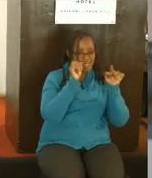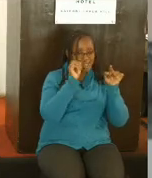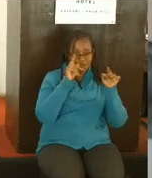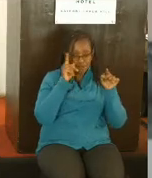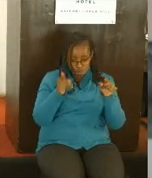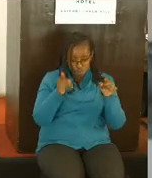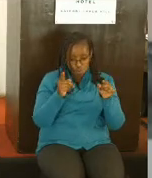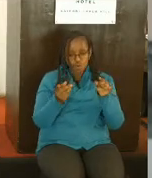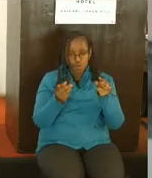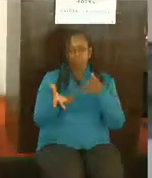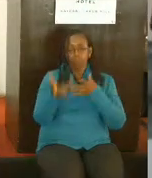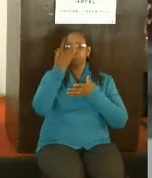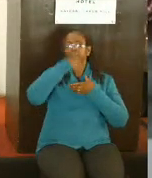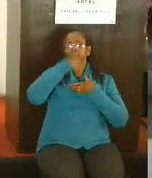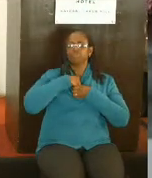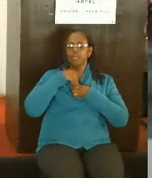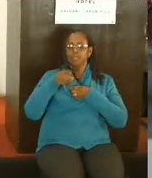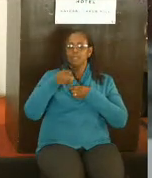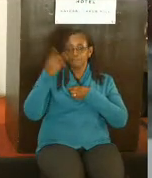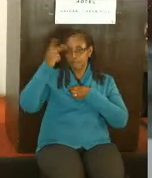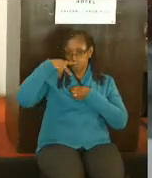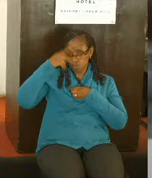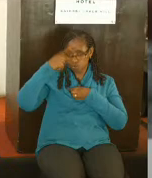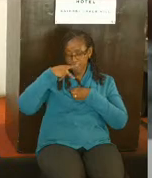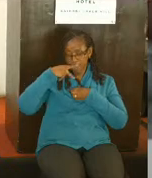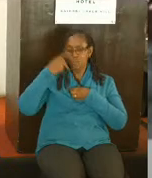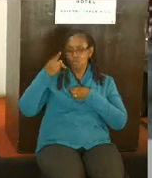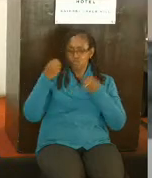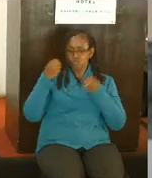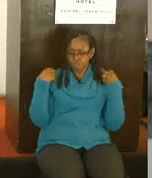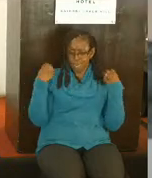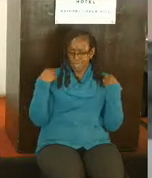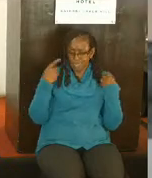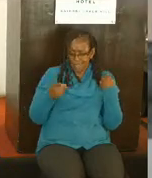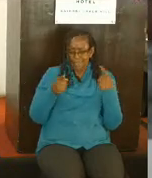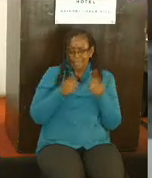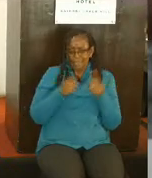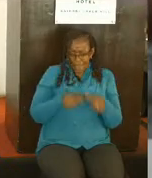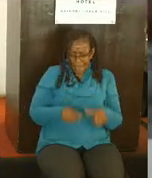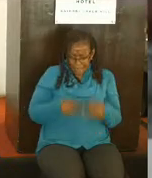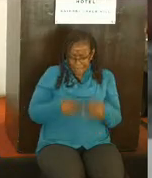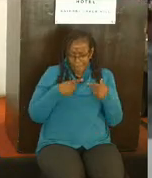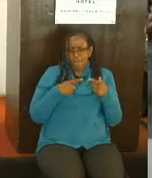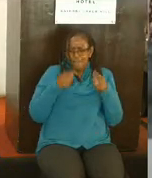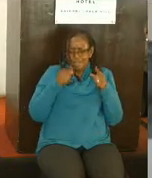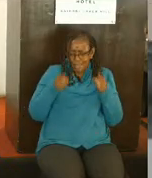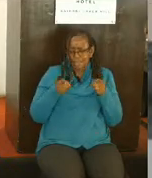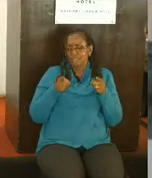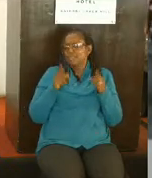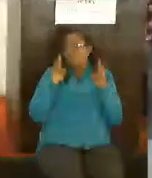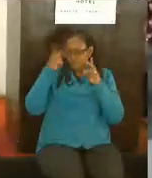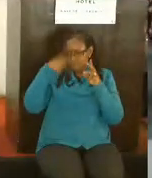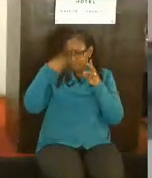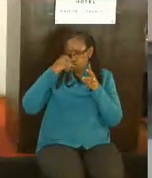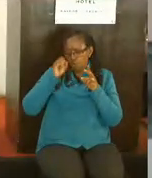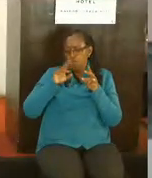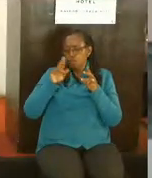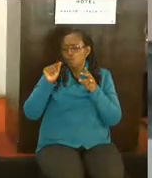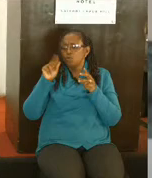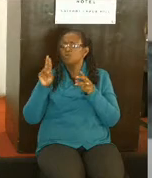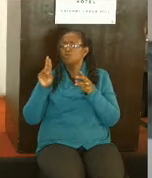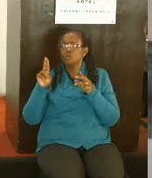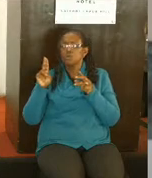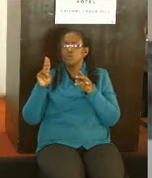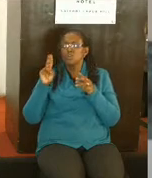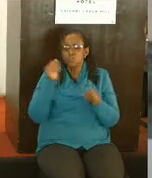philosophy take it with you practice it and leave it because who do you have to leave it if you don't live root is not something you do because it's